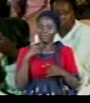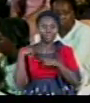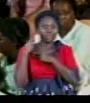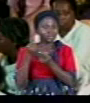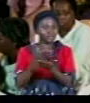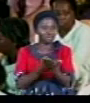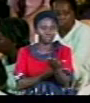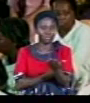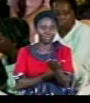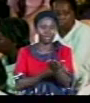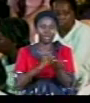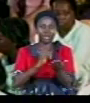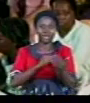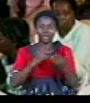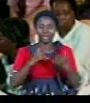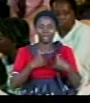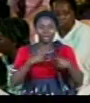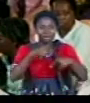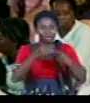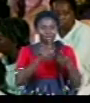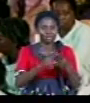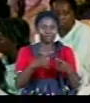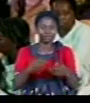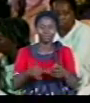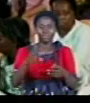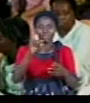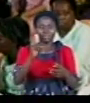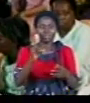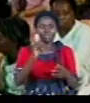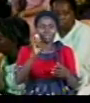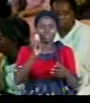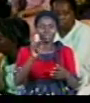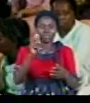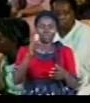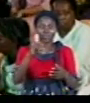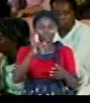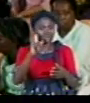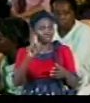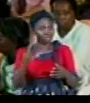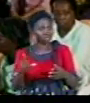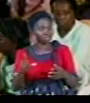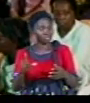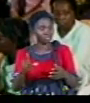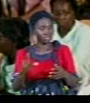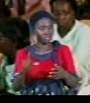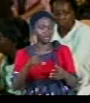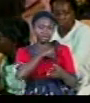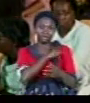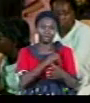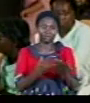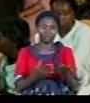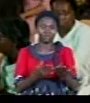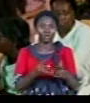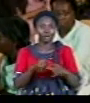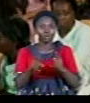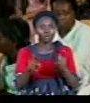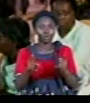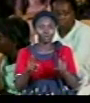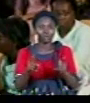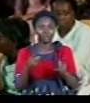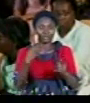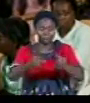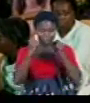the dental clinic again and again, but the power for the hour clinic made